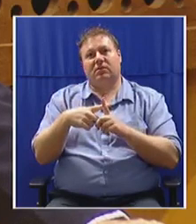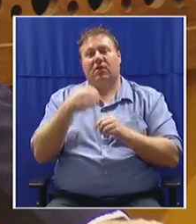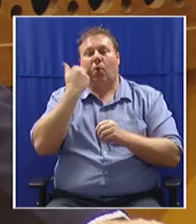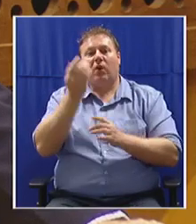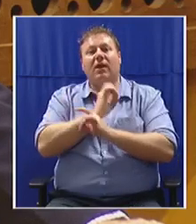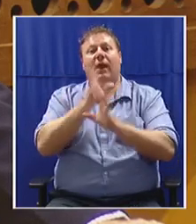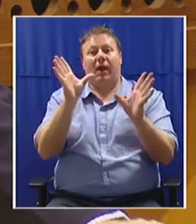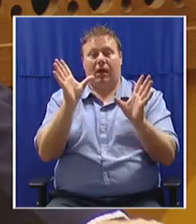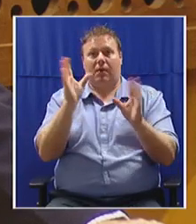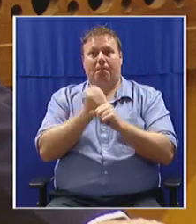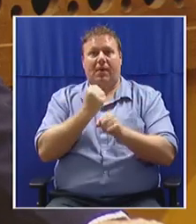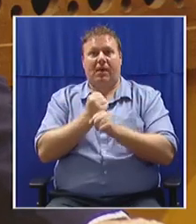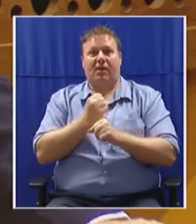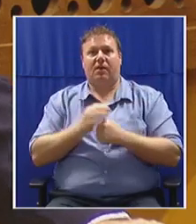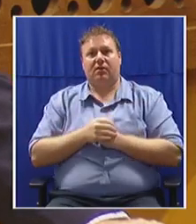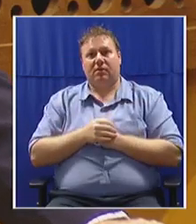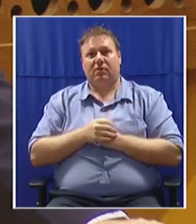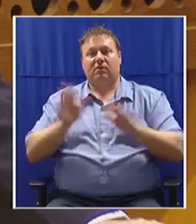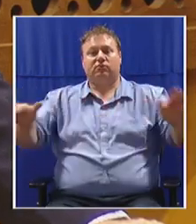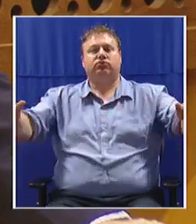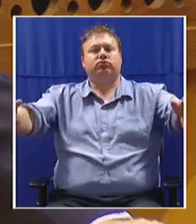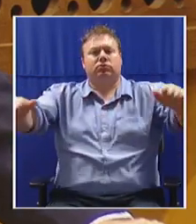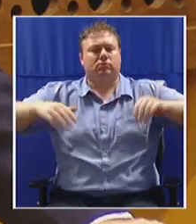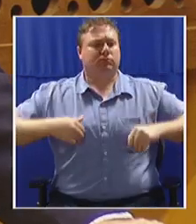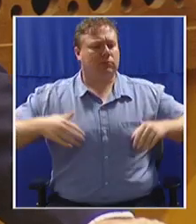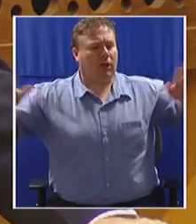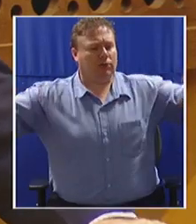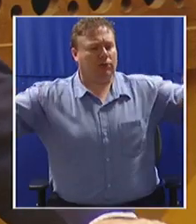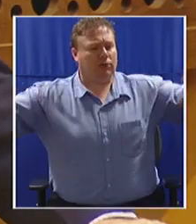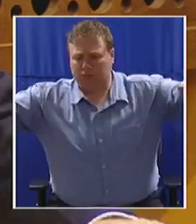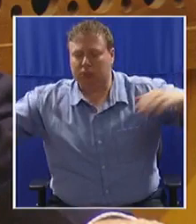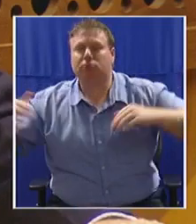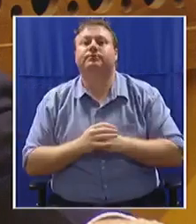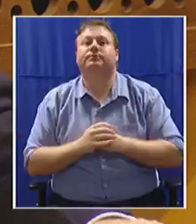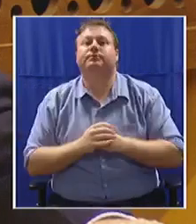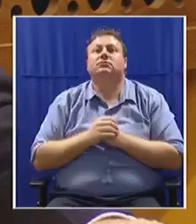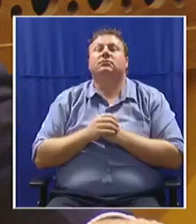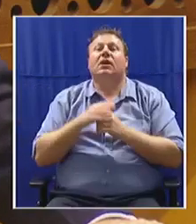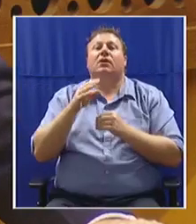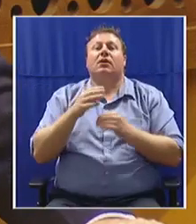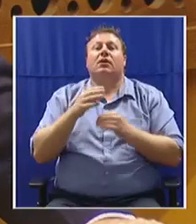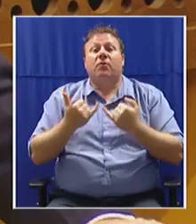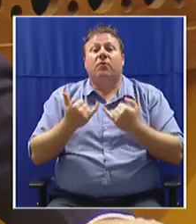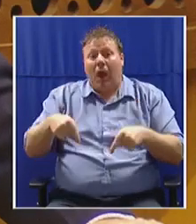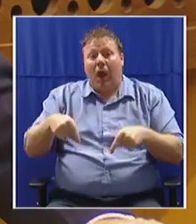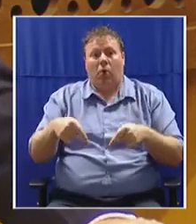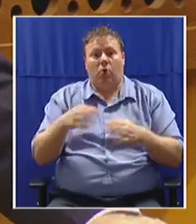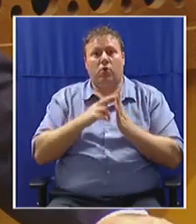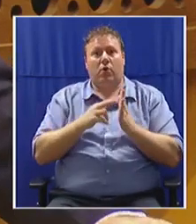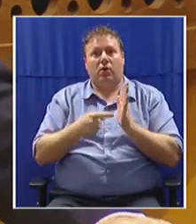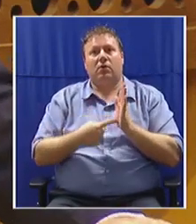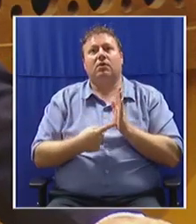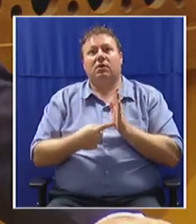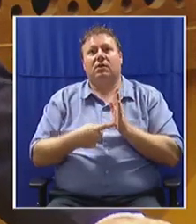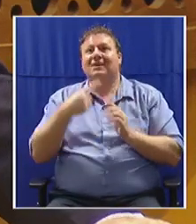clear. Order, honourable members. The member must be heard. That it is on record from this podium that we said